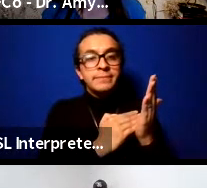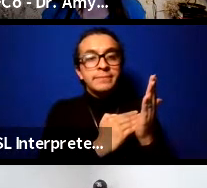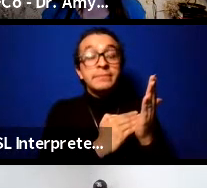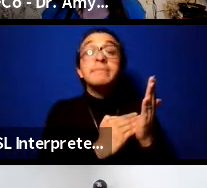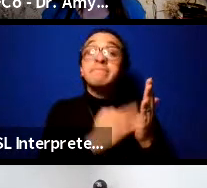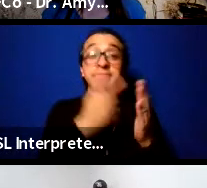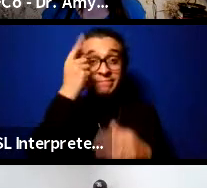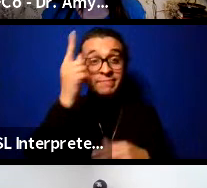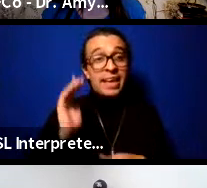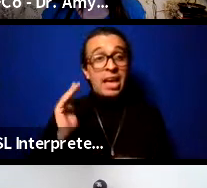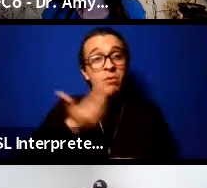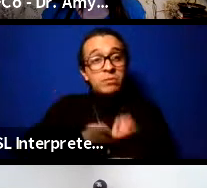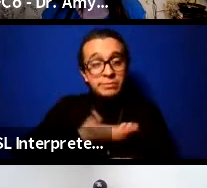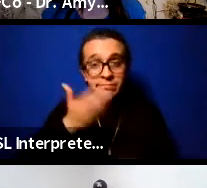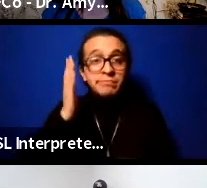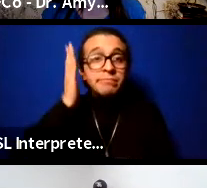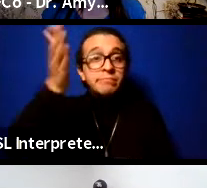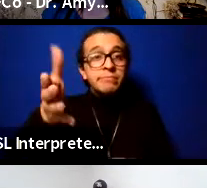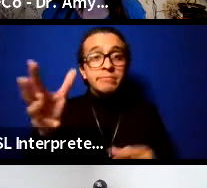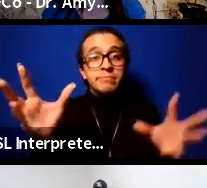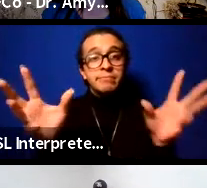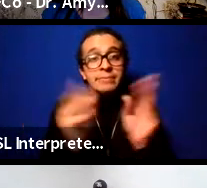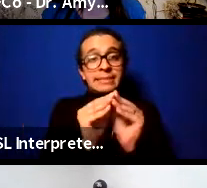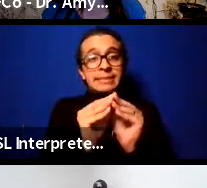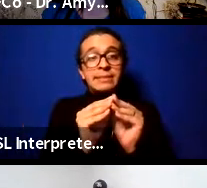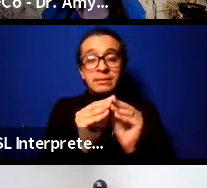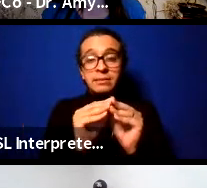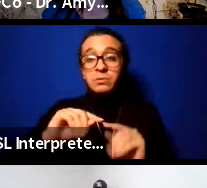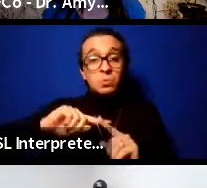meeting, let's see.